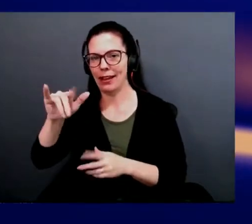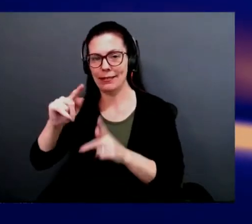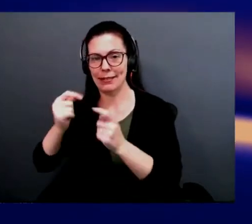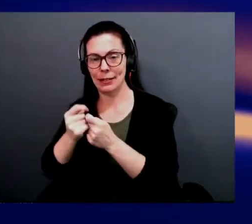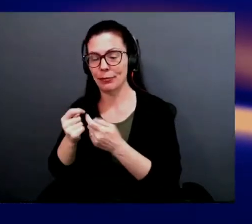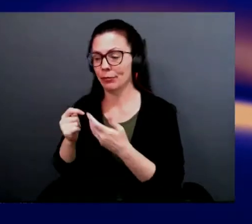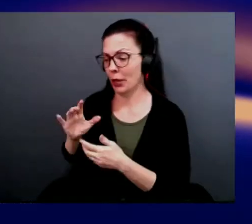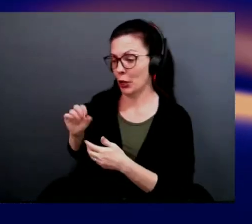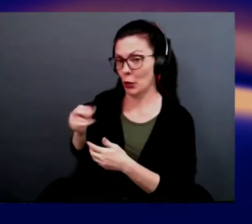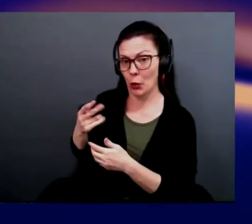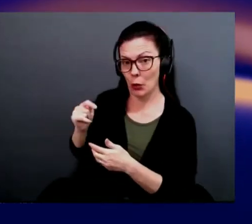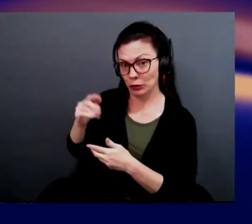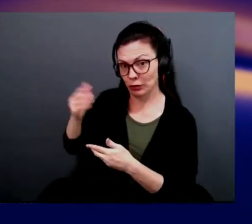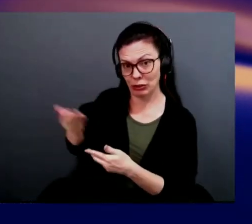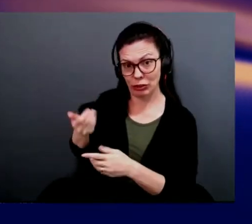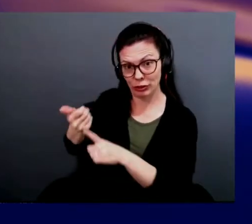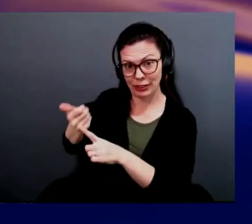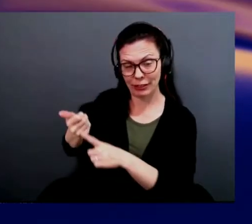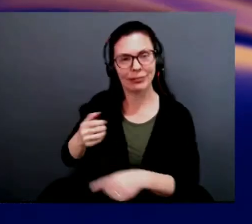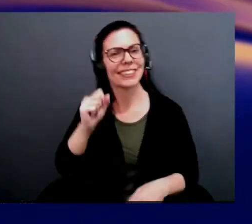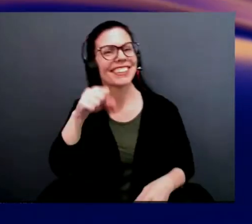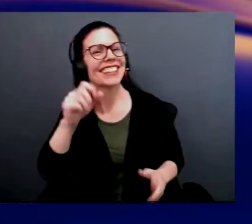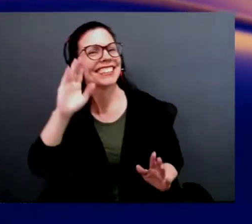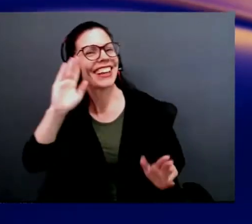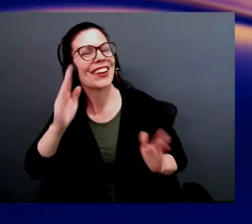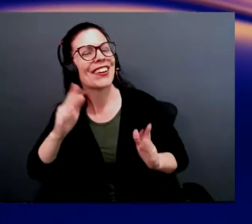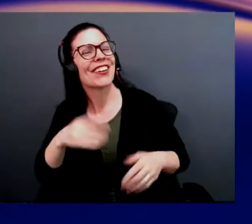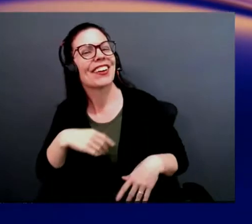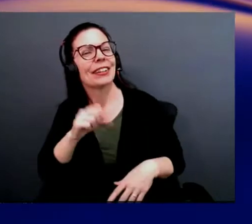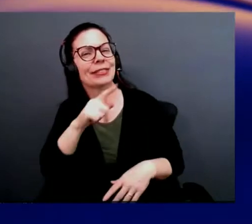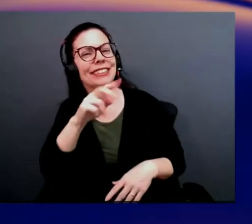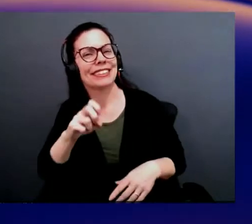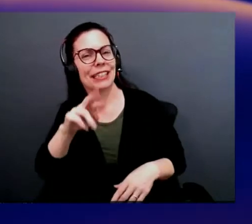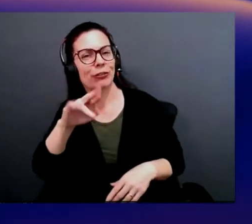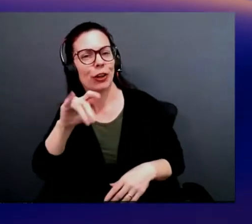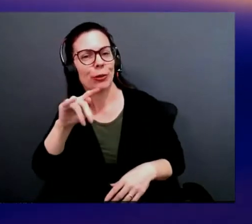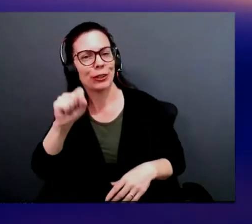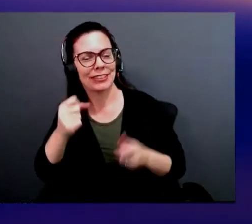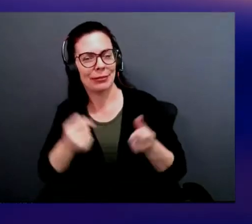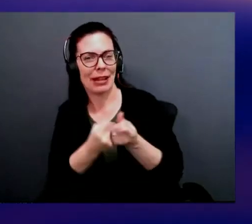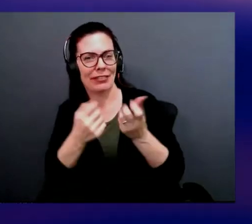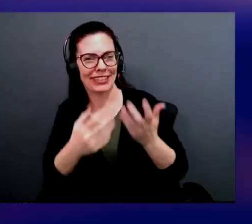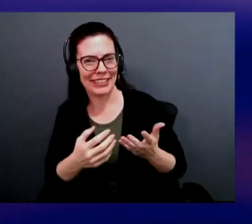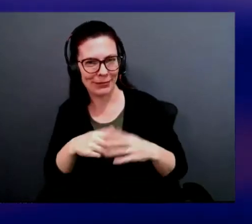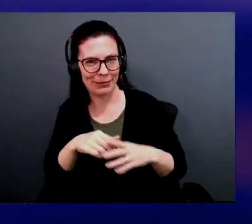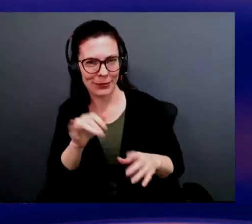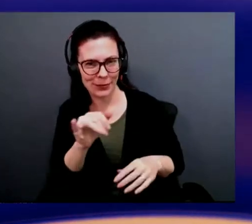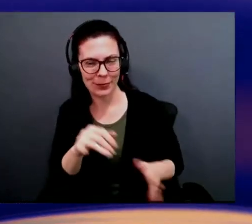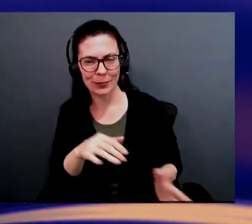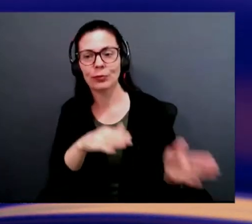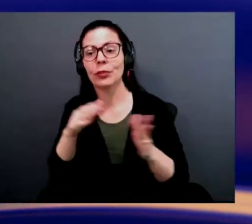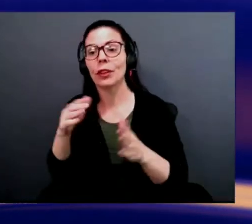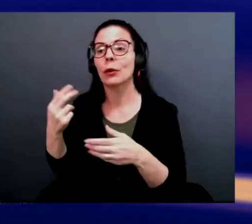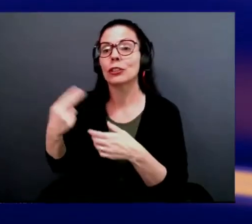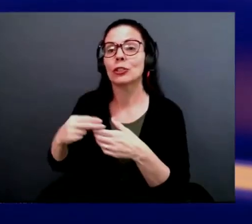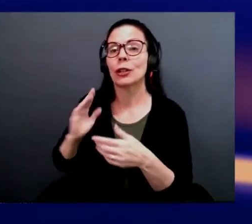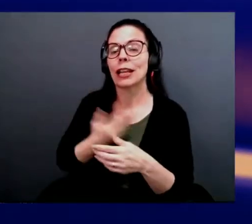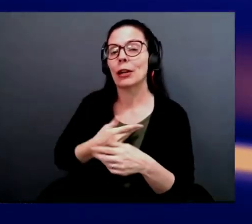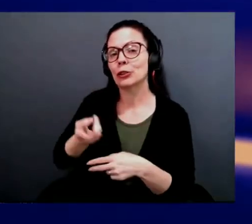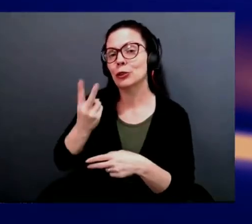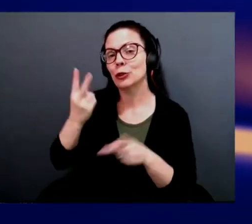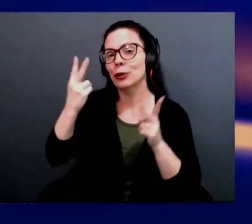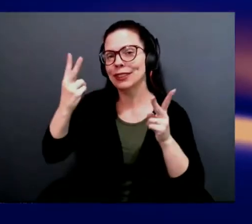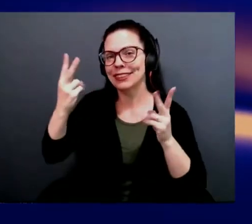Steve, you want to introduce yourself? I am Steve Roberts, developer advocate for .NET and PowerShell. All right, and then we are joined by our two guests